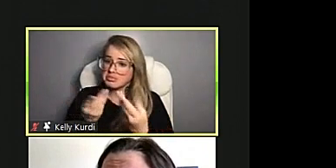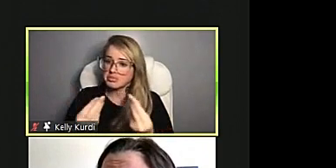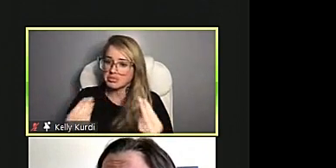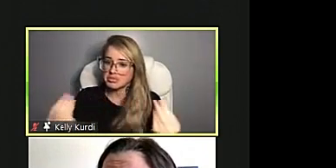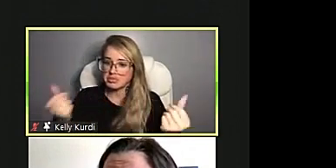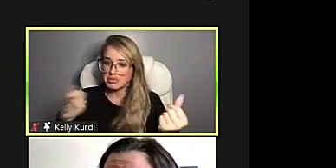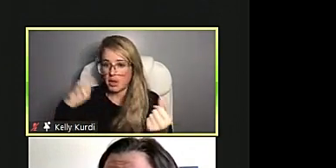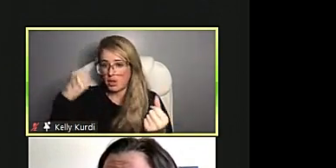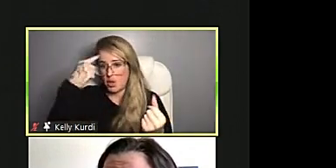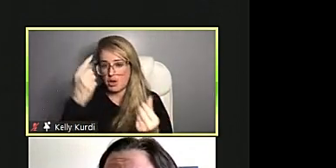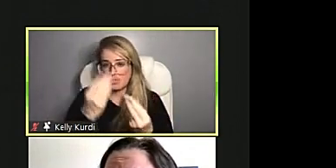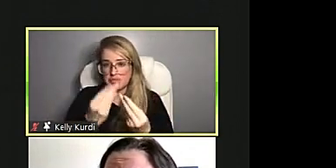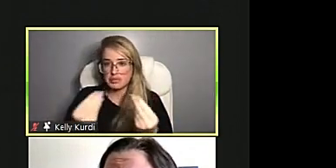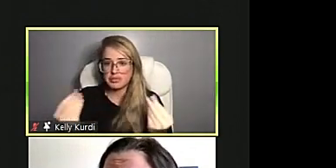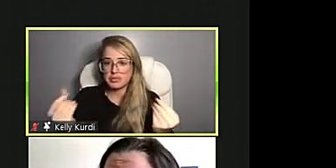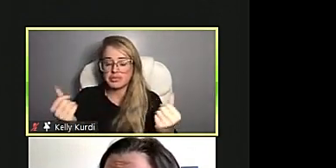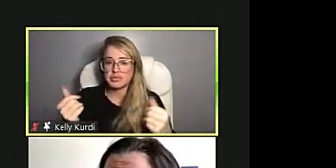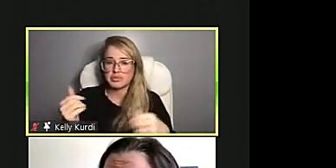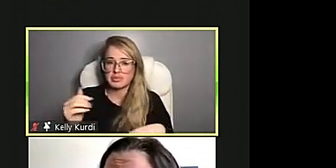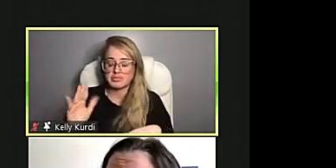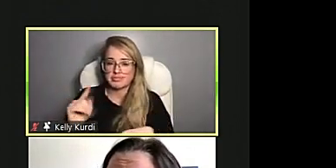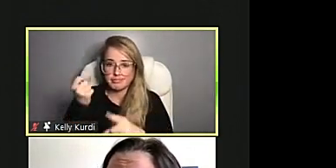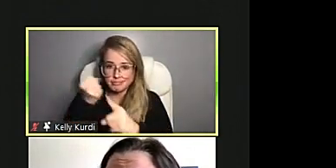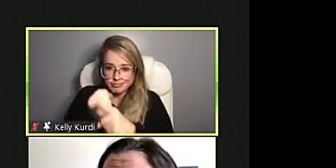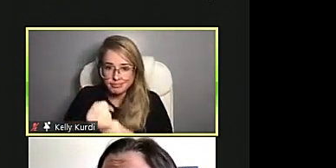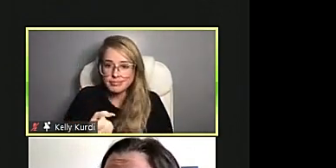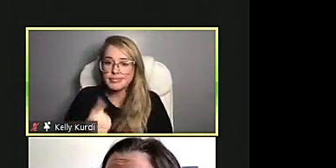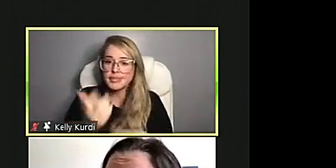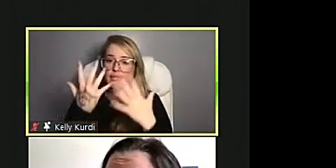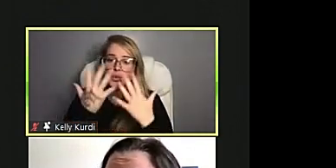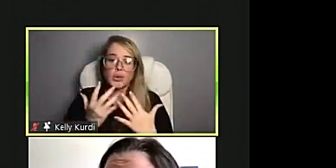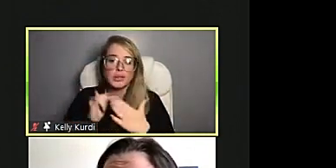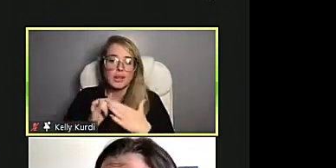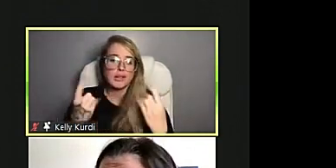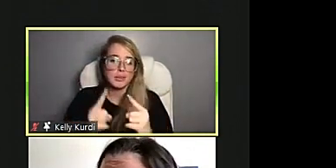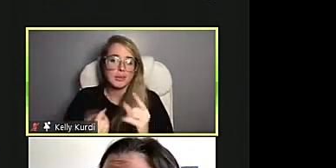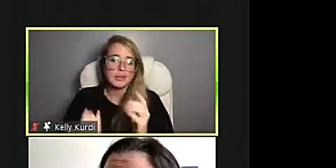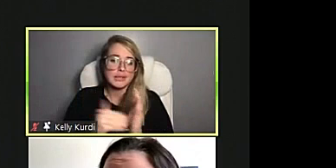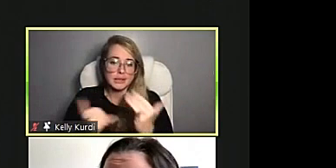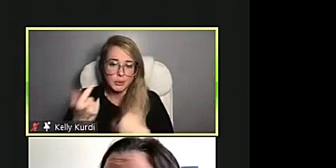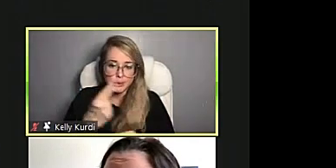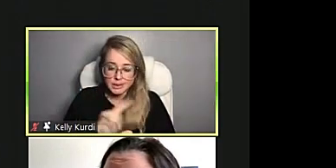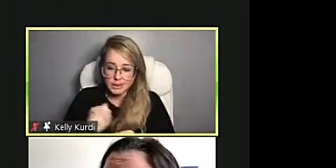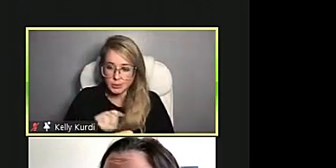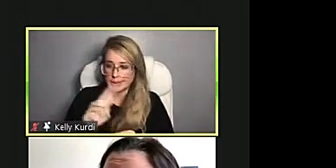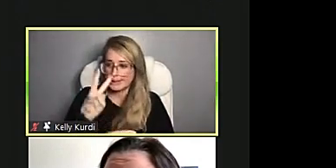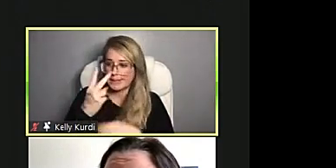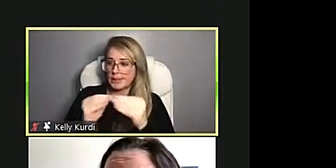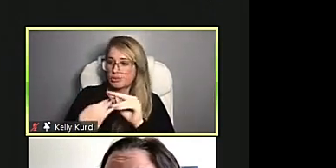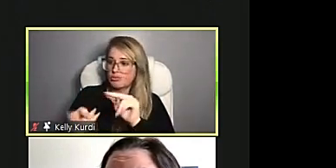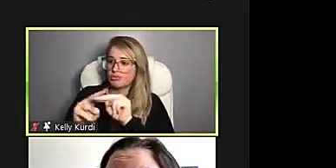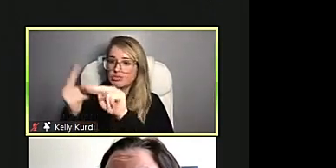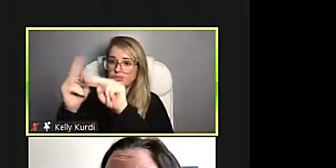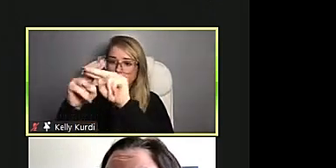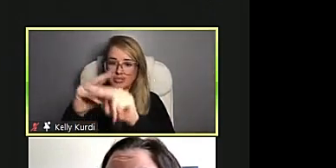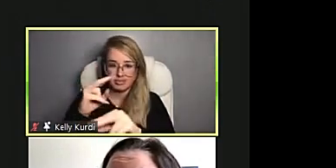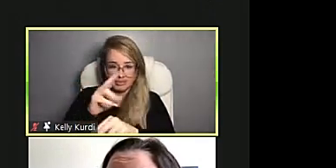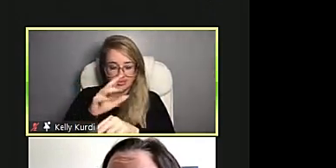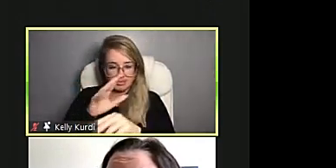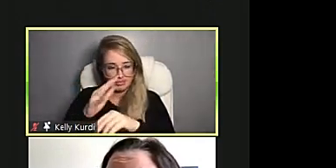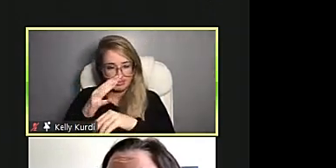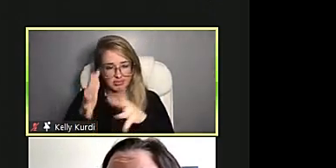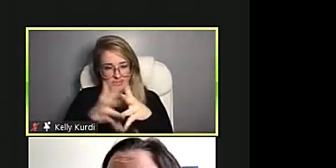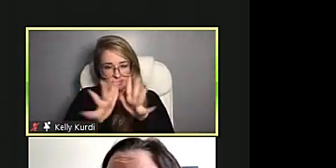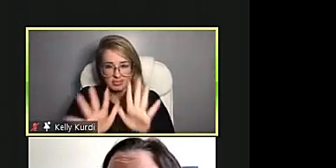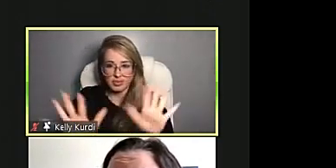the pandemic. And unfortunately, this is where we find ourselves today. Nationally, you are starting to see the